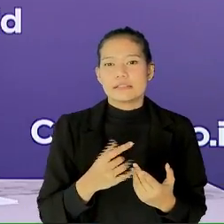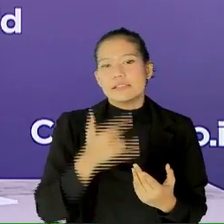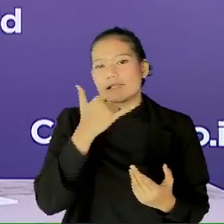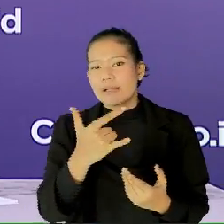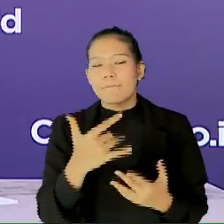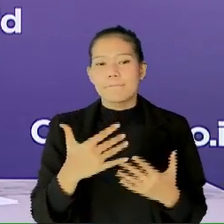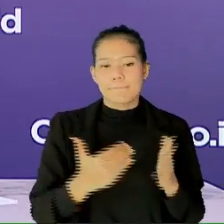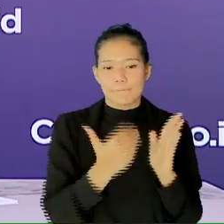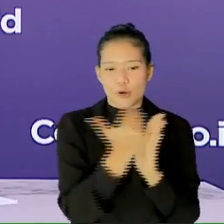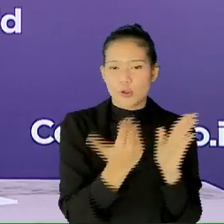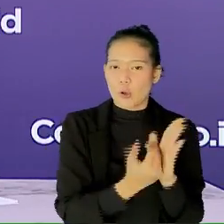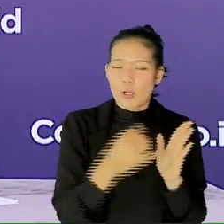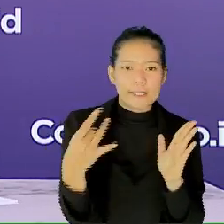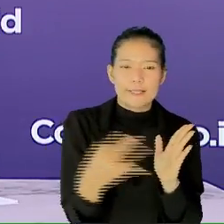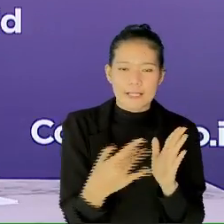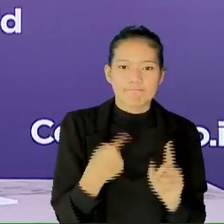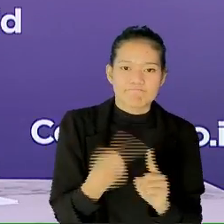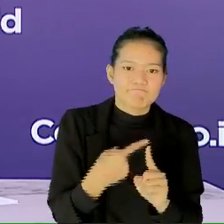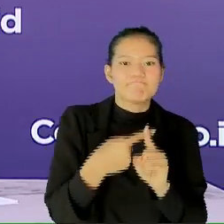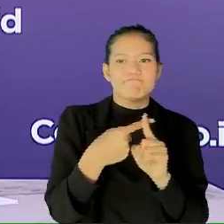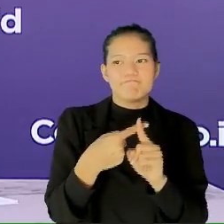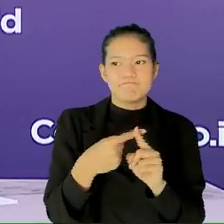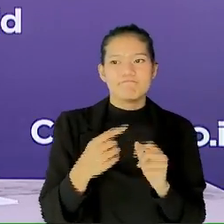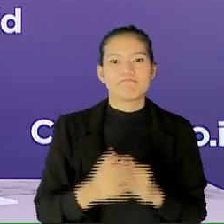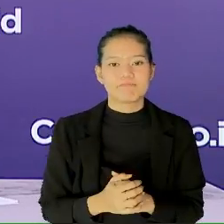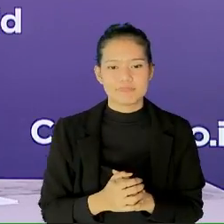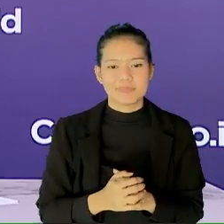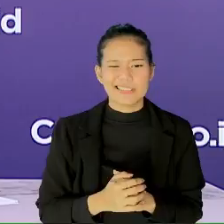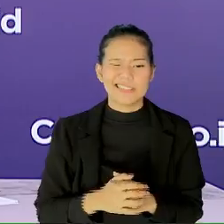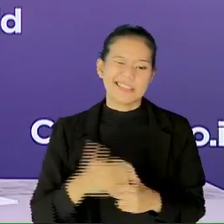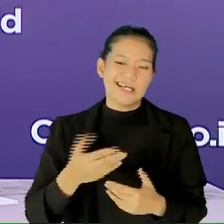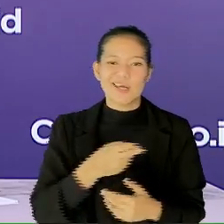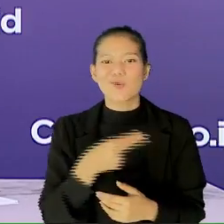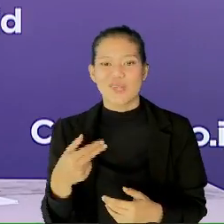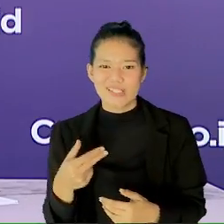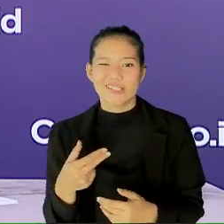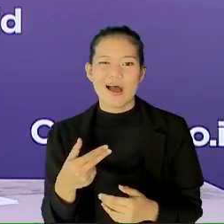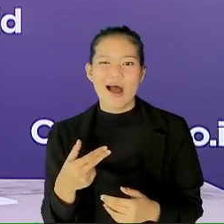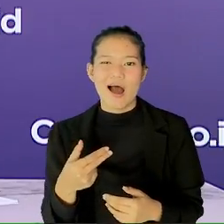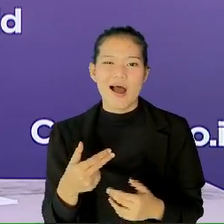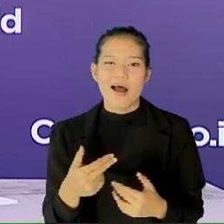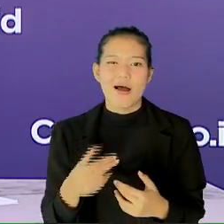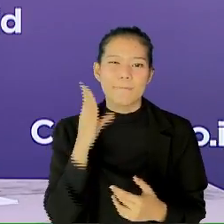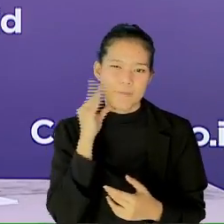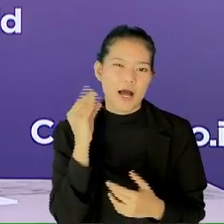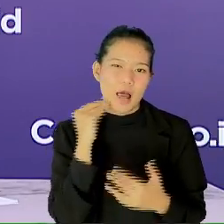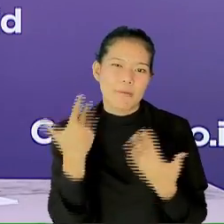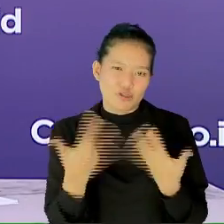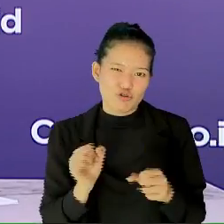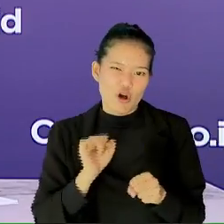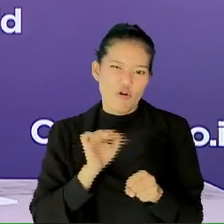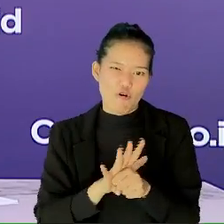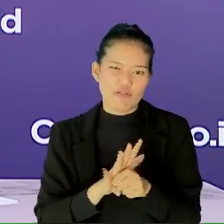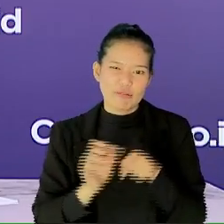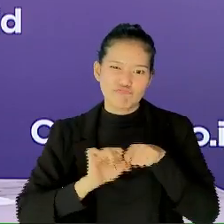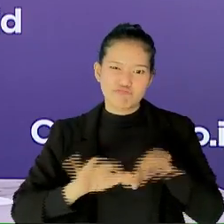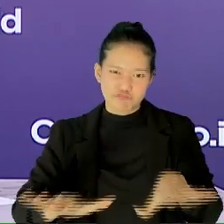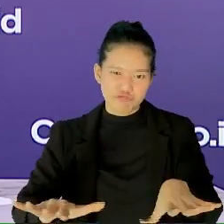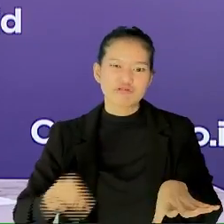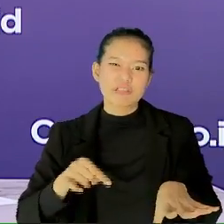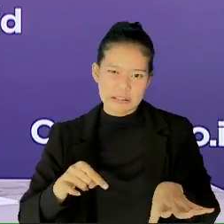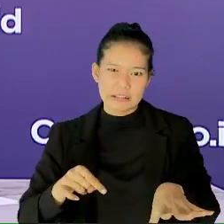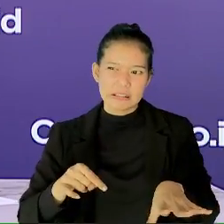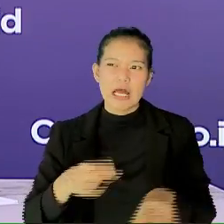the health protocols. As a country who has experience dealing with the new COVID-19 variant,